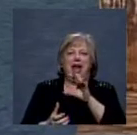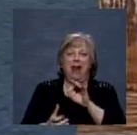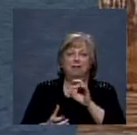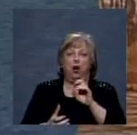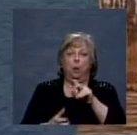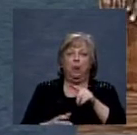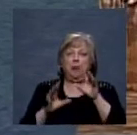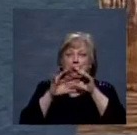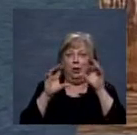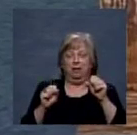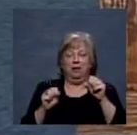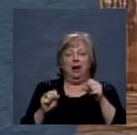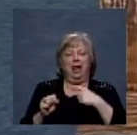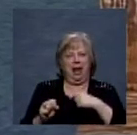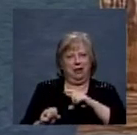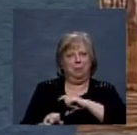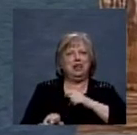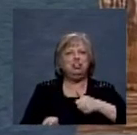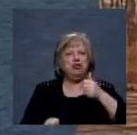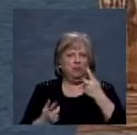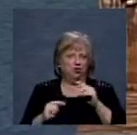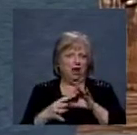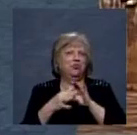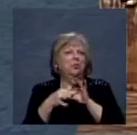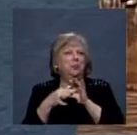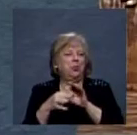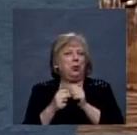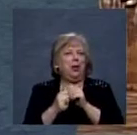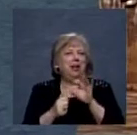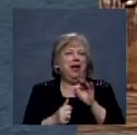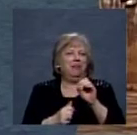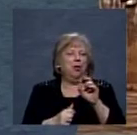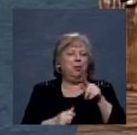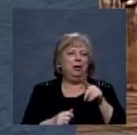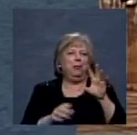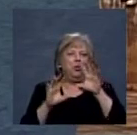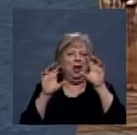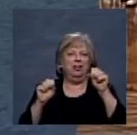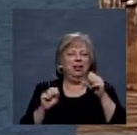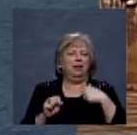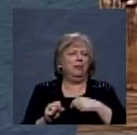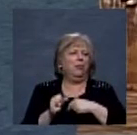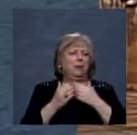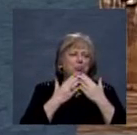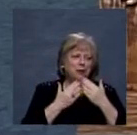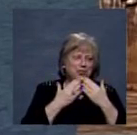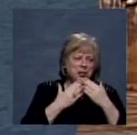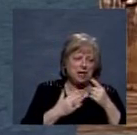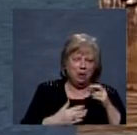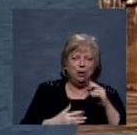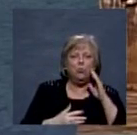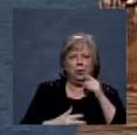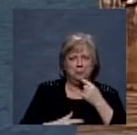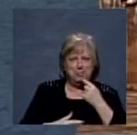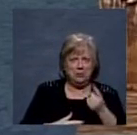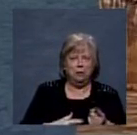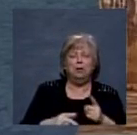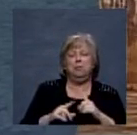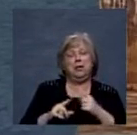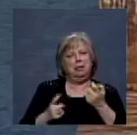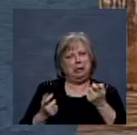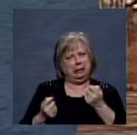So she puts a smile on his face, which keeps him off of my back, and we greatly appreciate her, and we're going to miss her. But I am a little